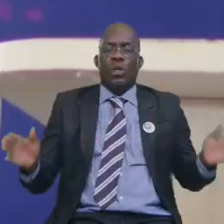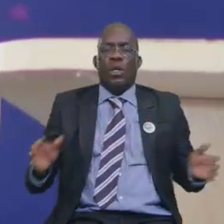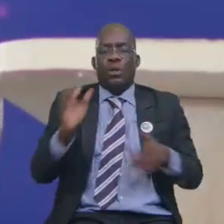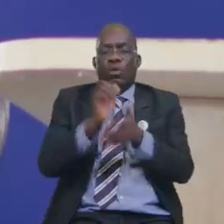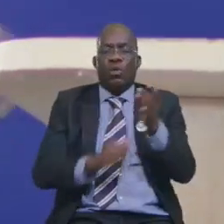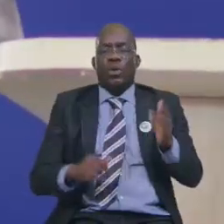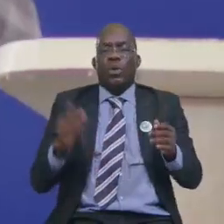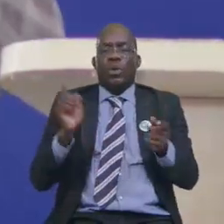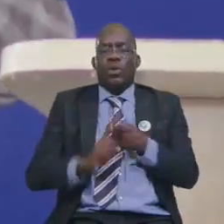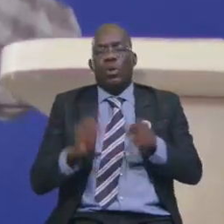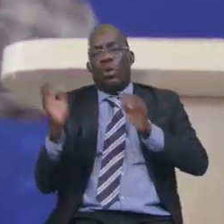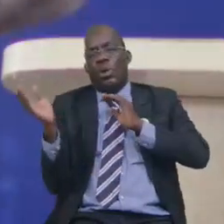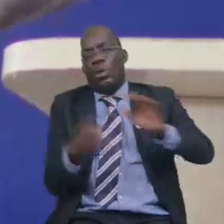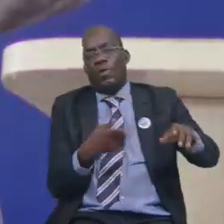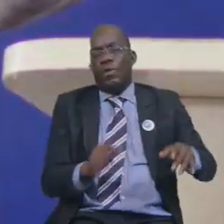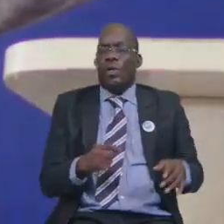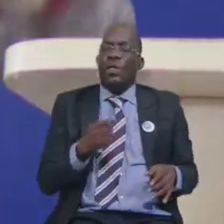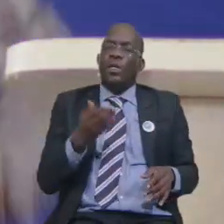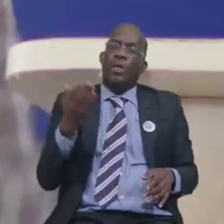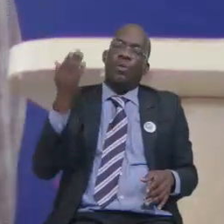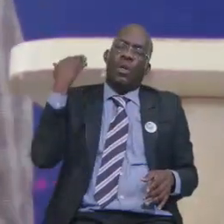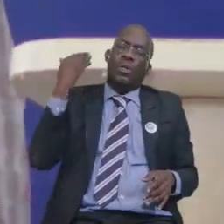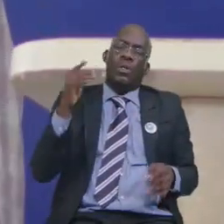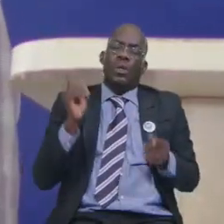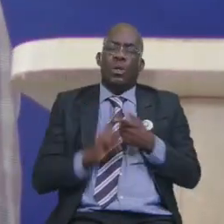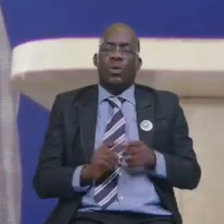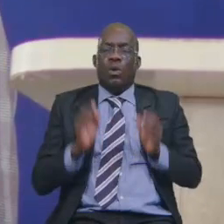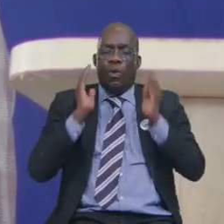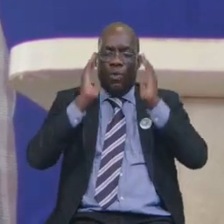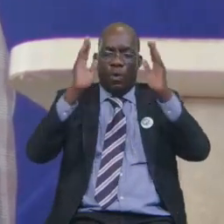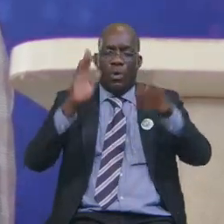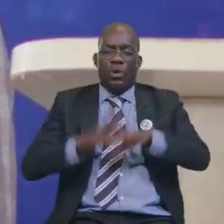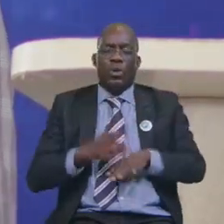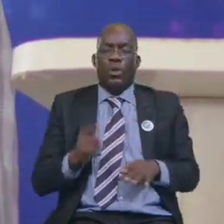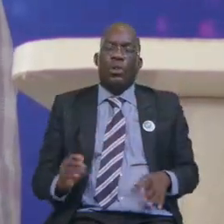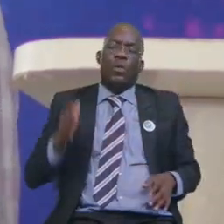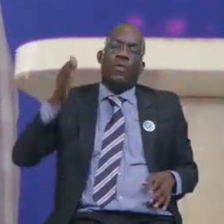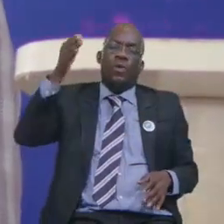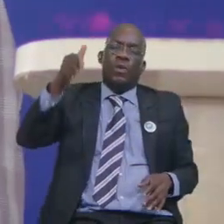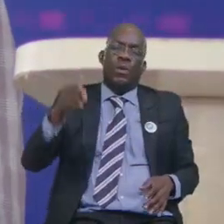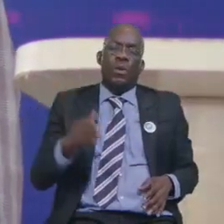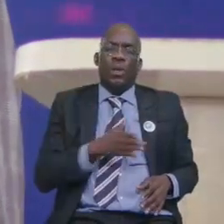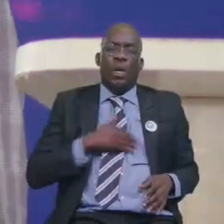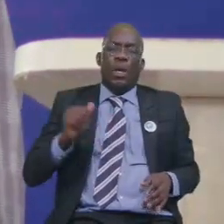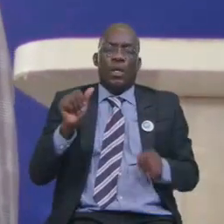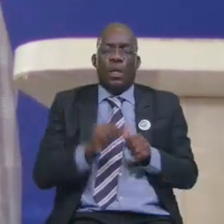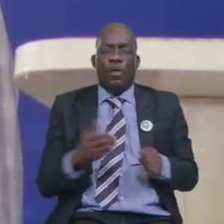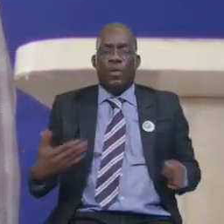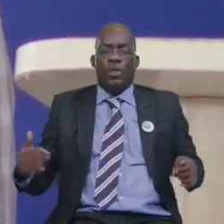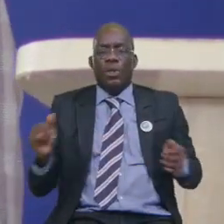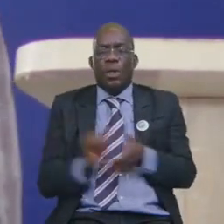past, to focus on the future, and everything that is